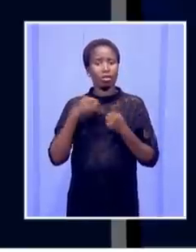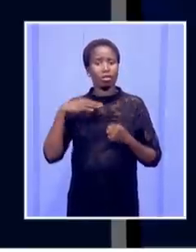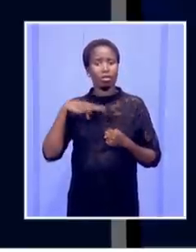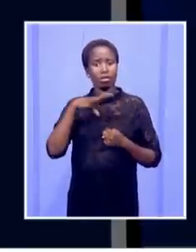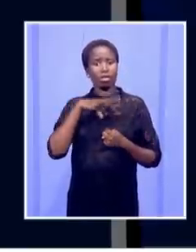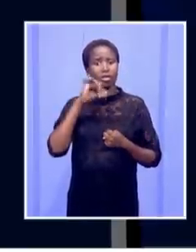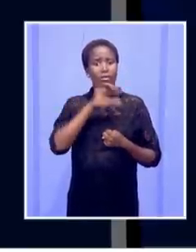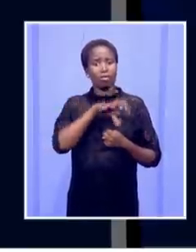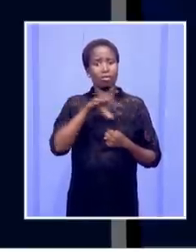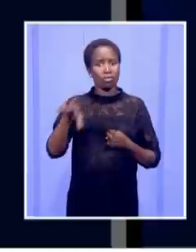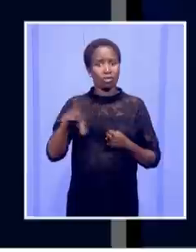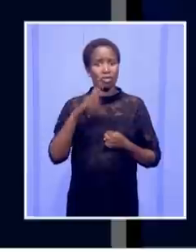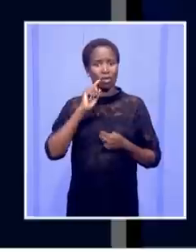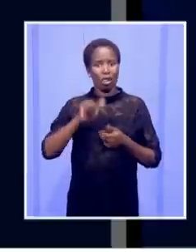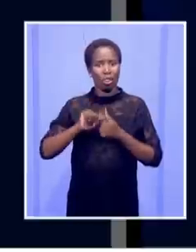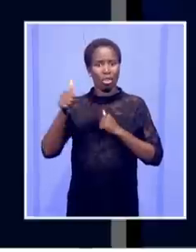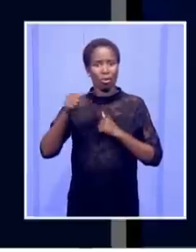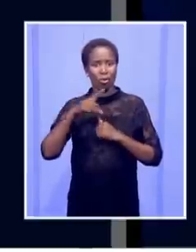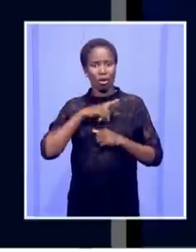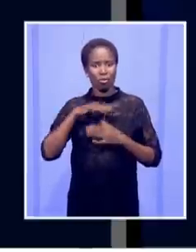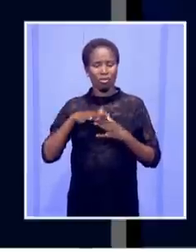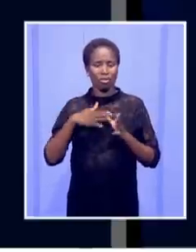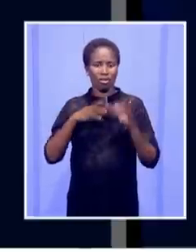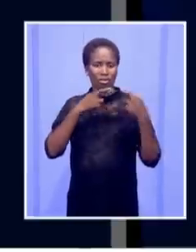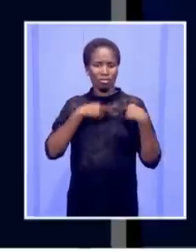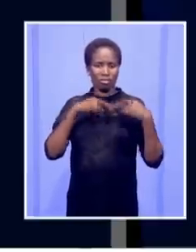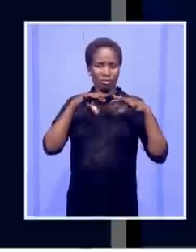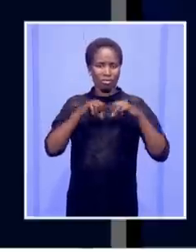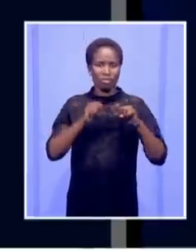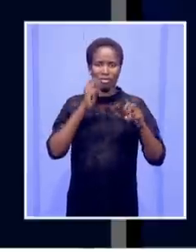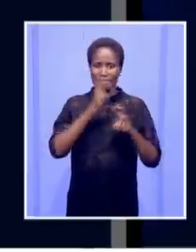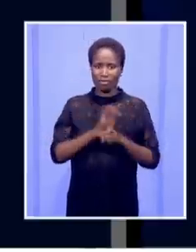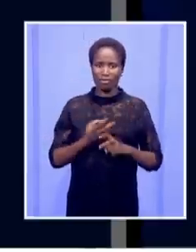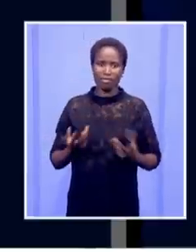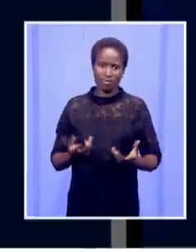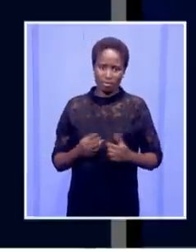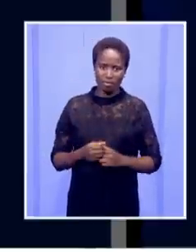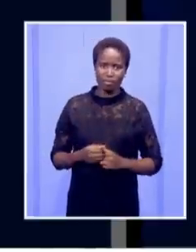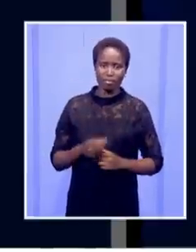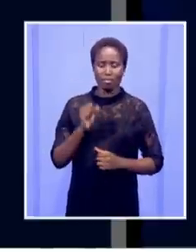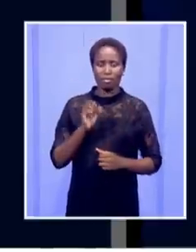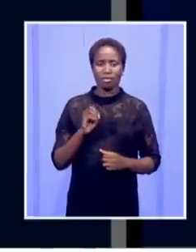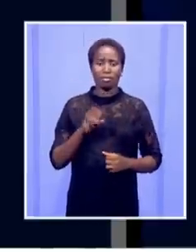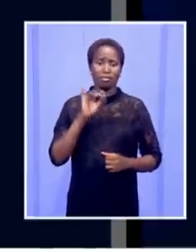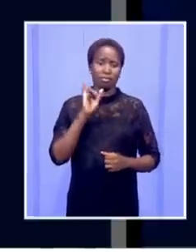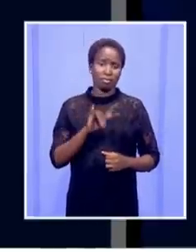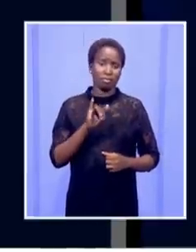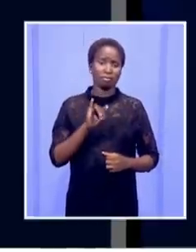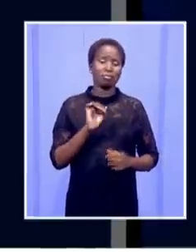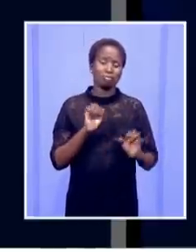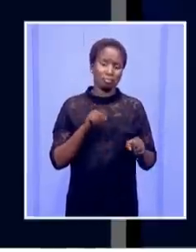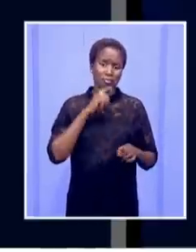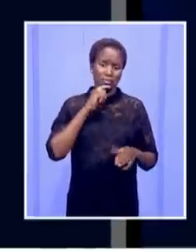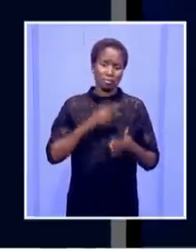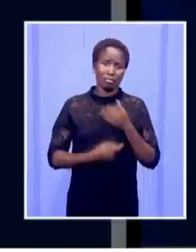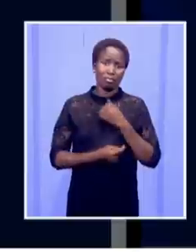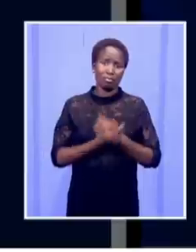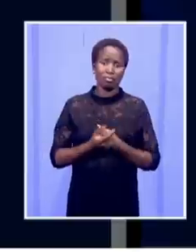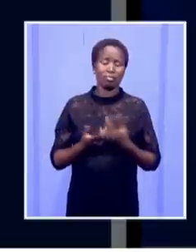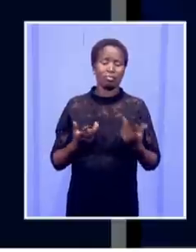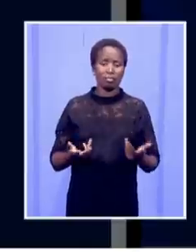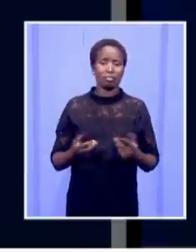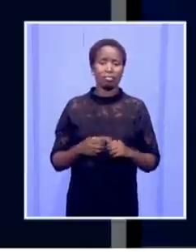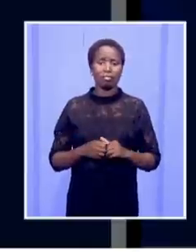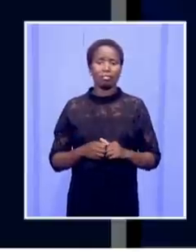he's scared of accountability. He doesn't want to account and he's a coward. So his best course of action now is for him to resign in order for him to